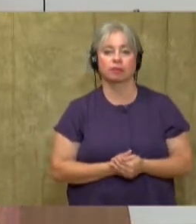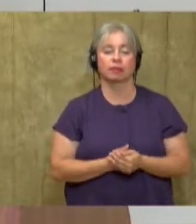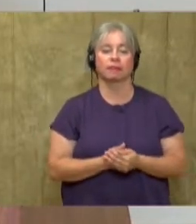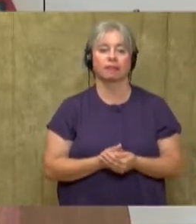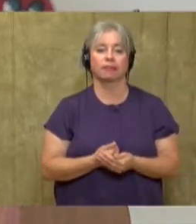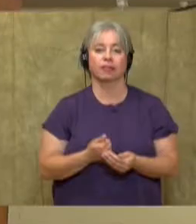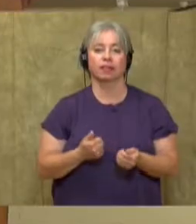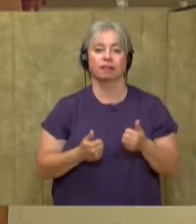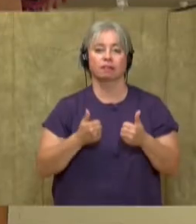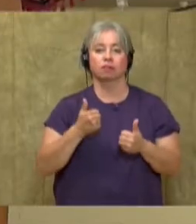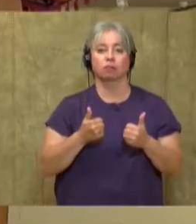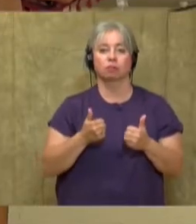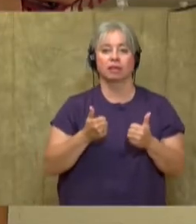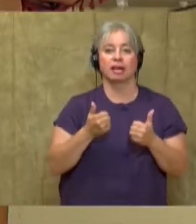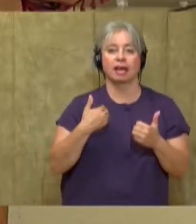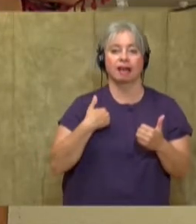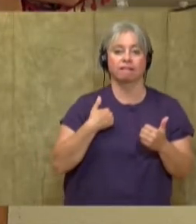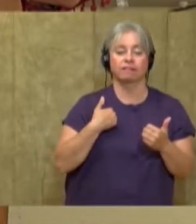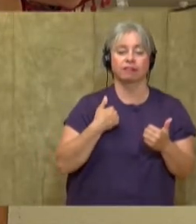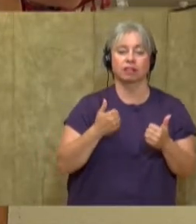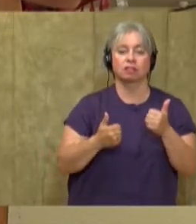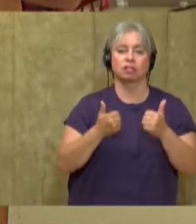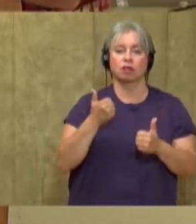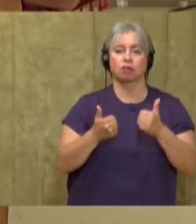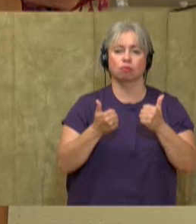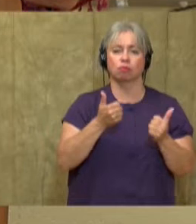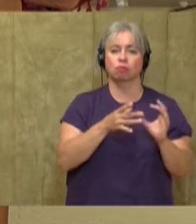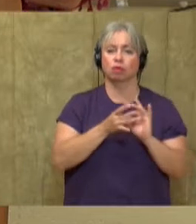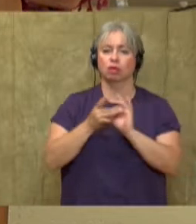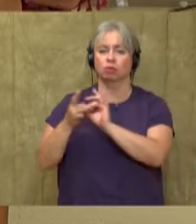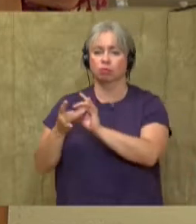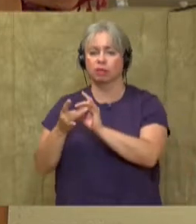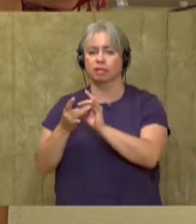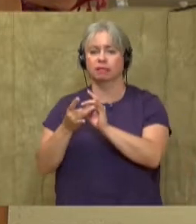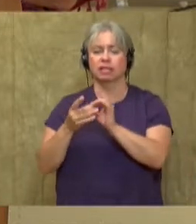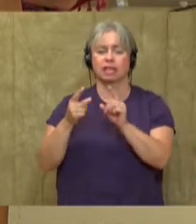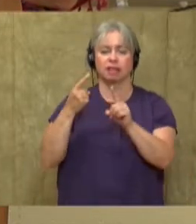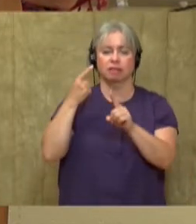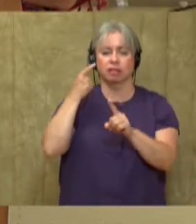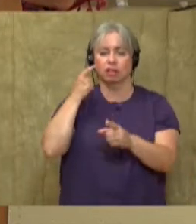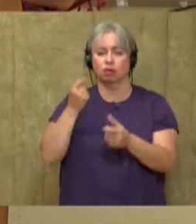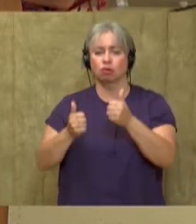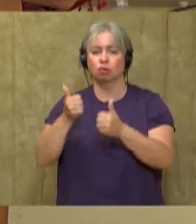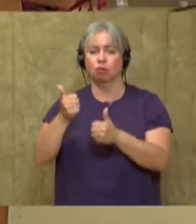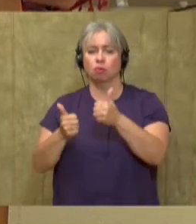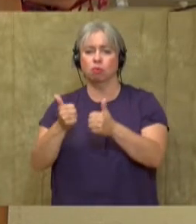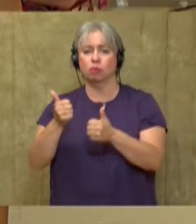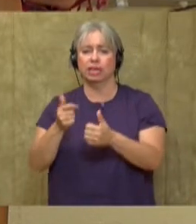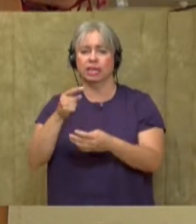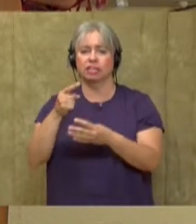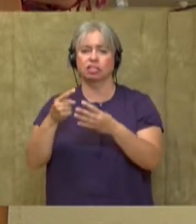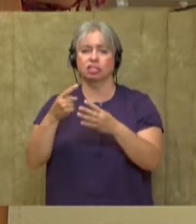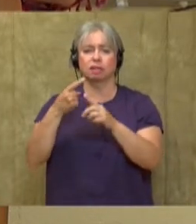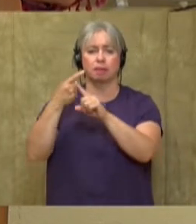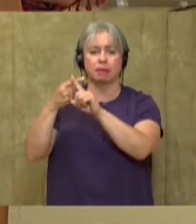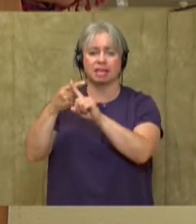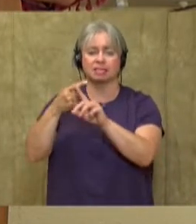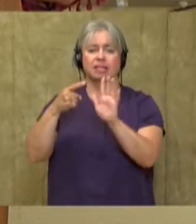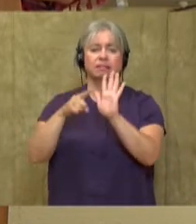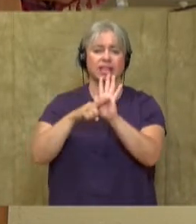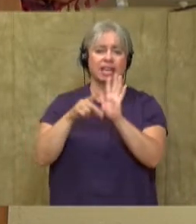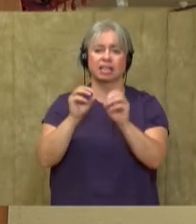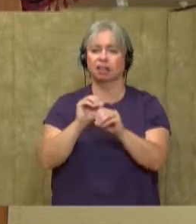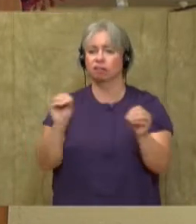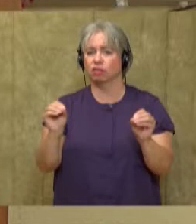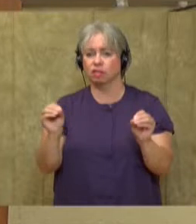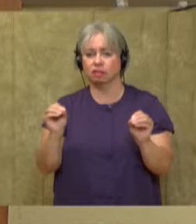which association we have. So looking at our positive, our negative, our no association,